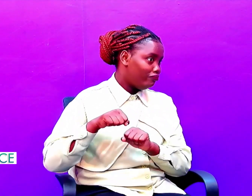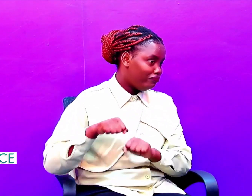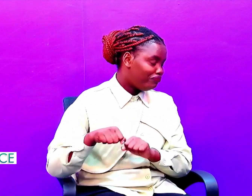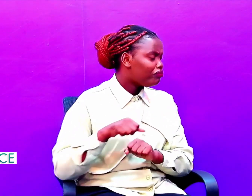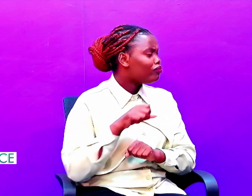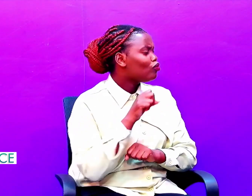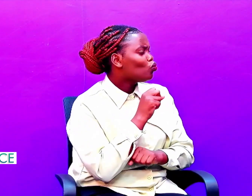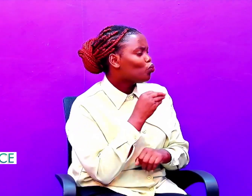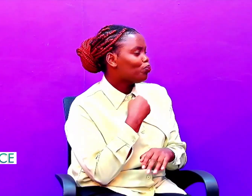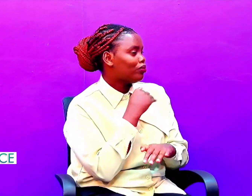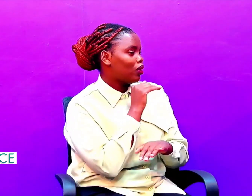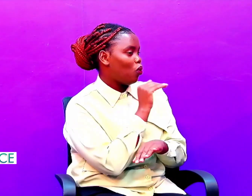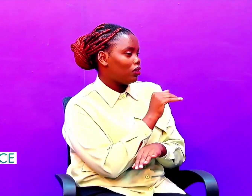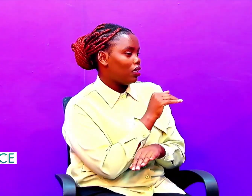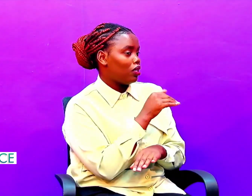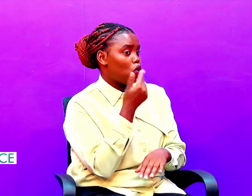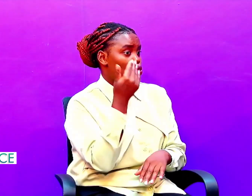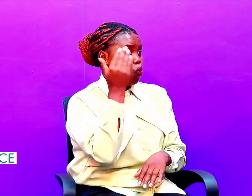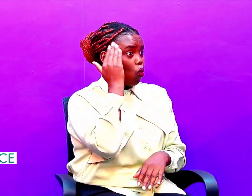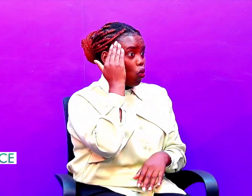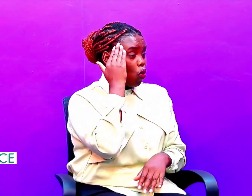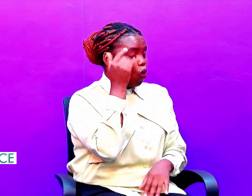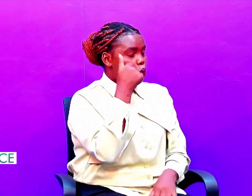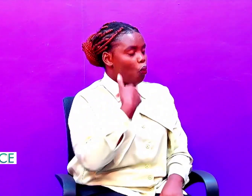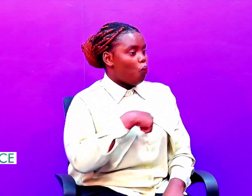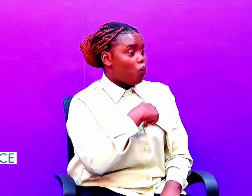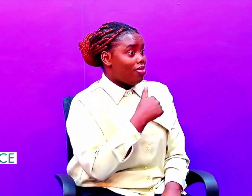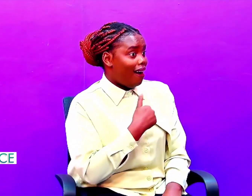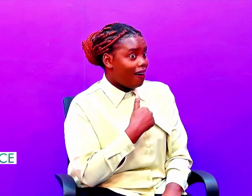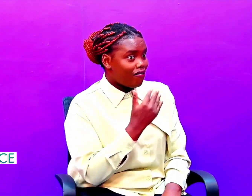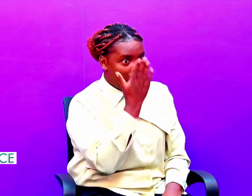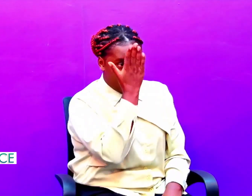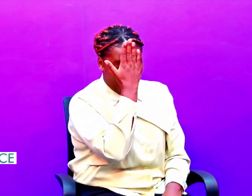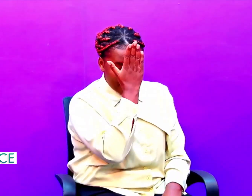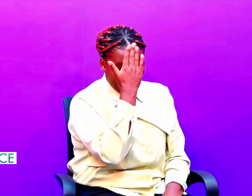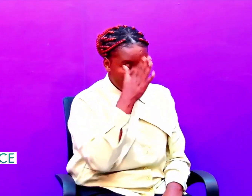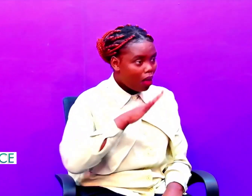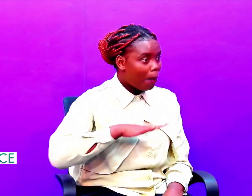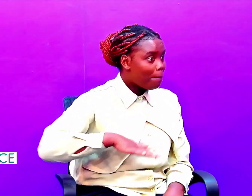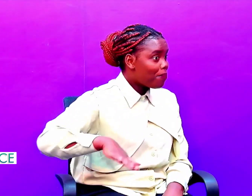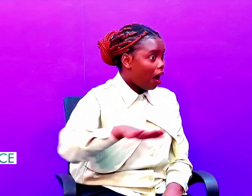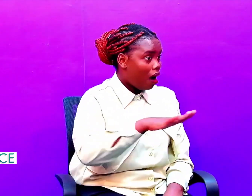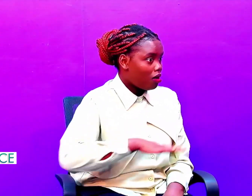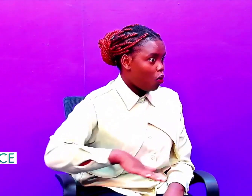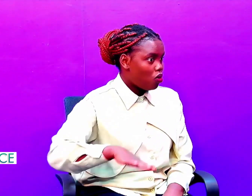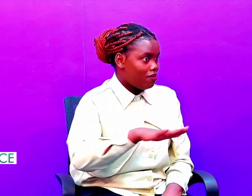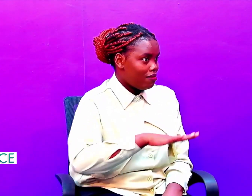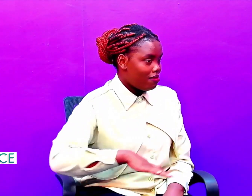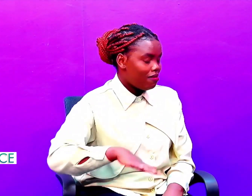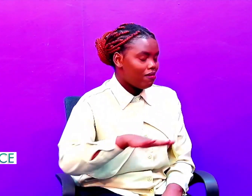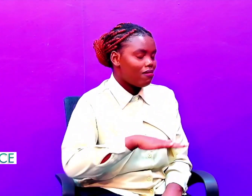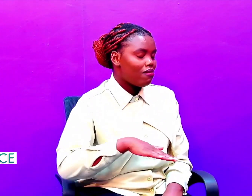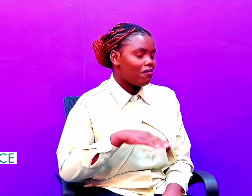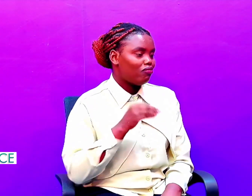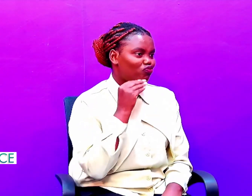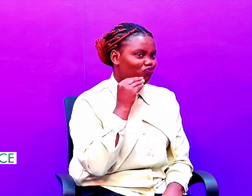trigger for epilepsy. So I just wanted clarification. We have